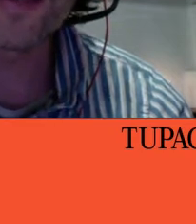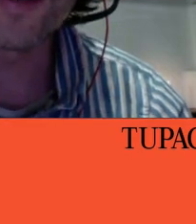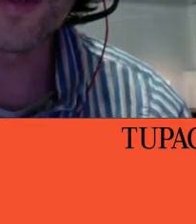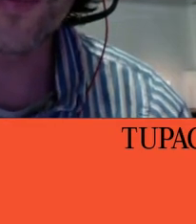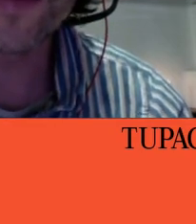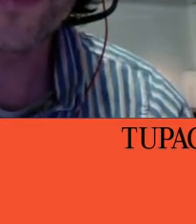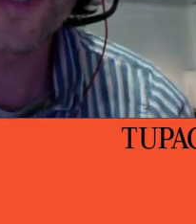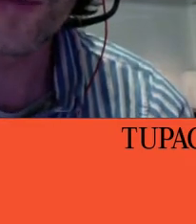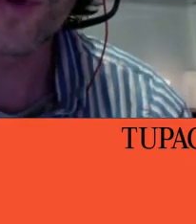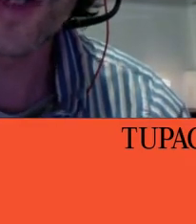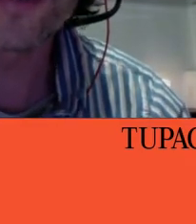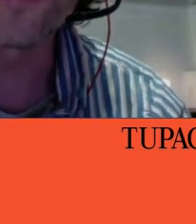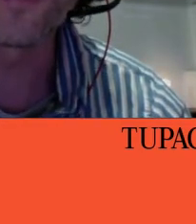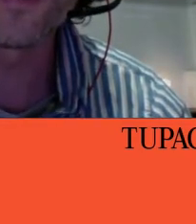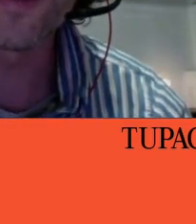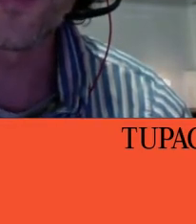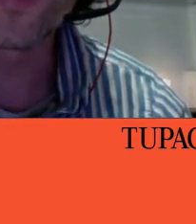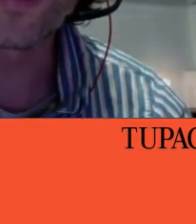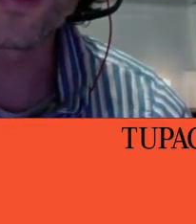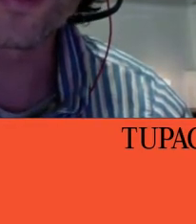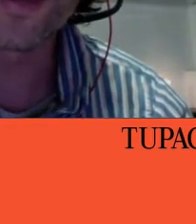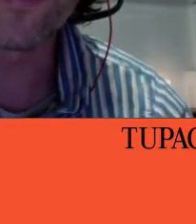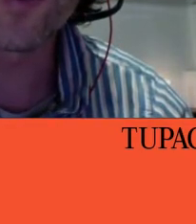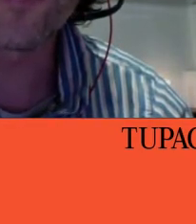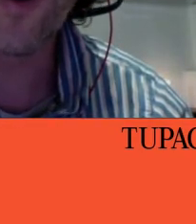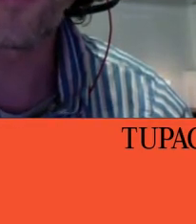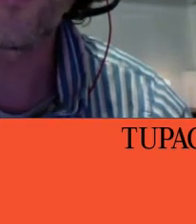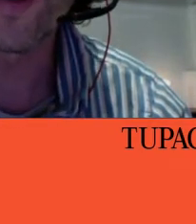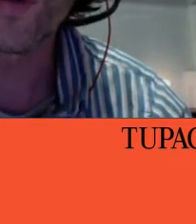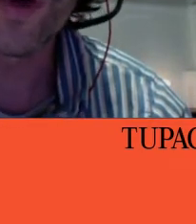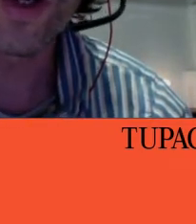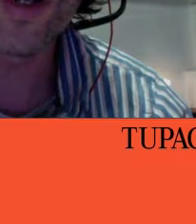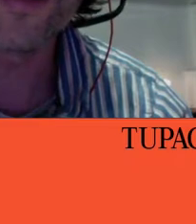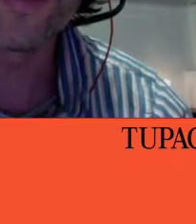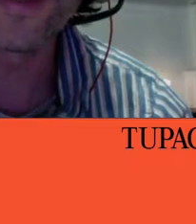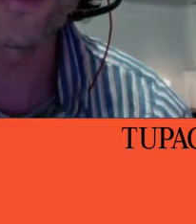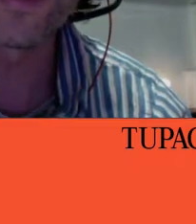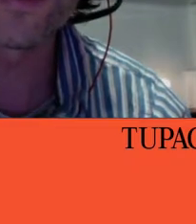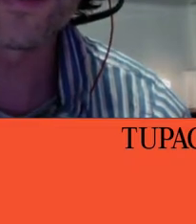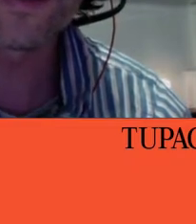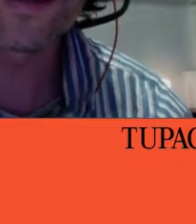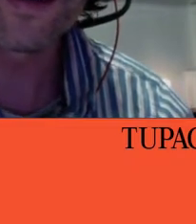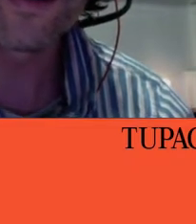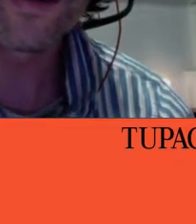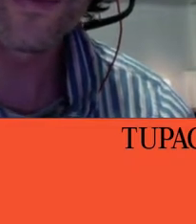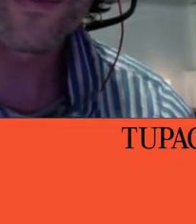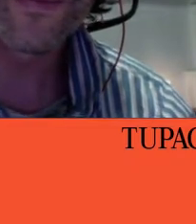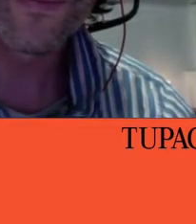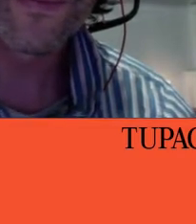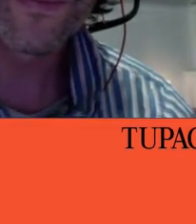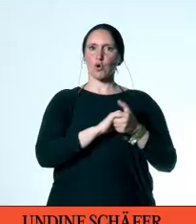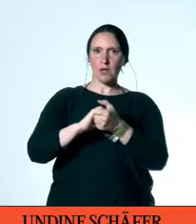collectively and purposefully and productively, we think that's an important part of what working collectively is.